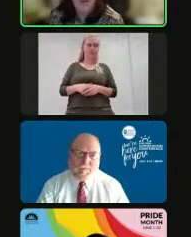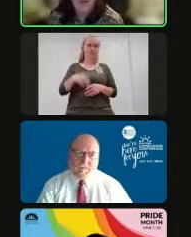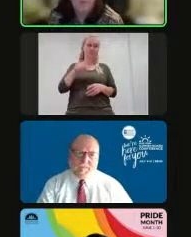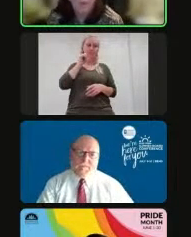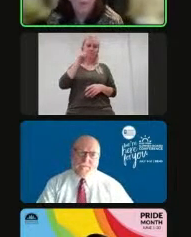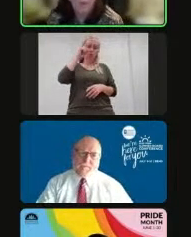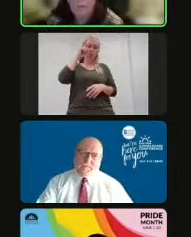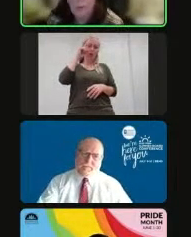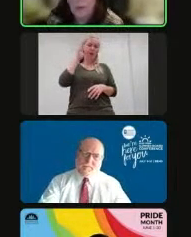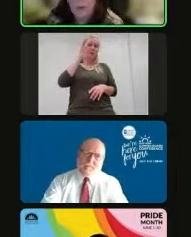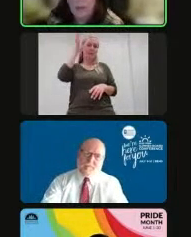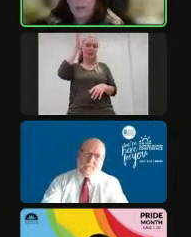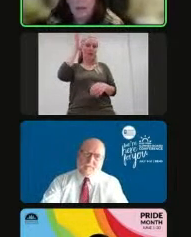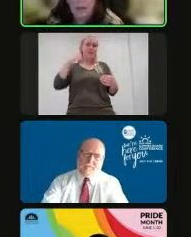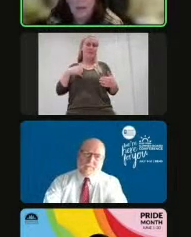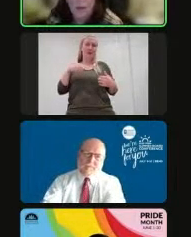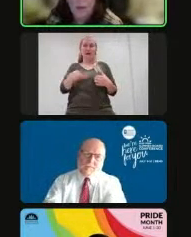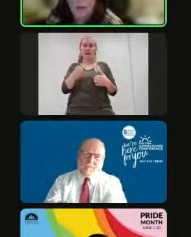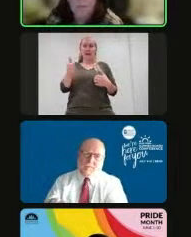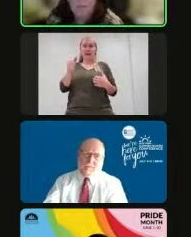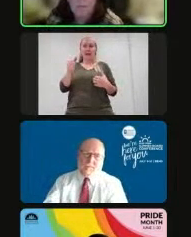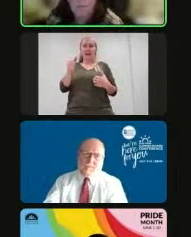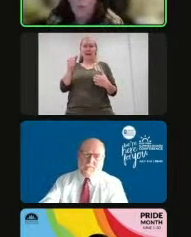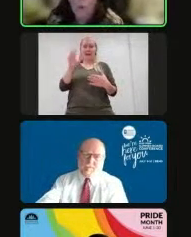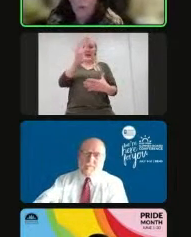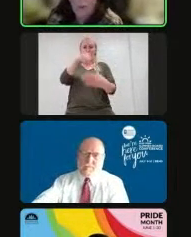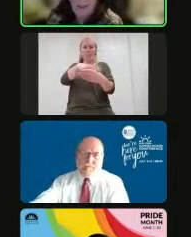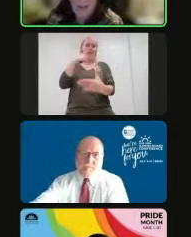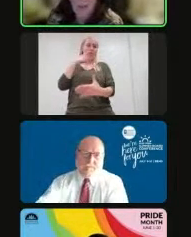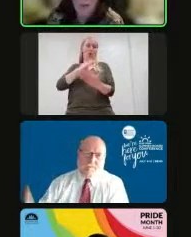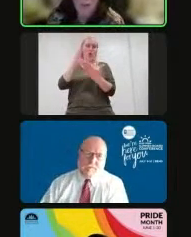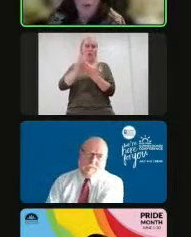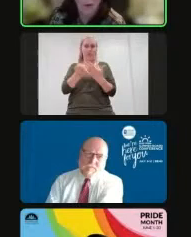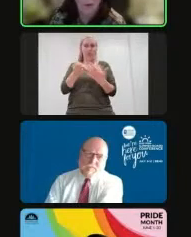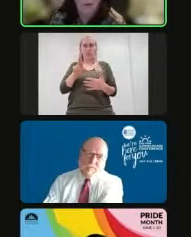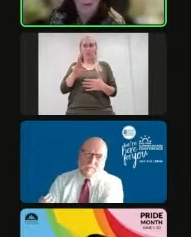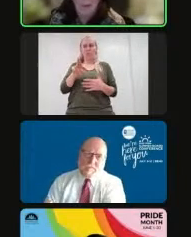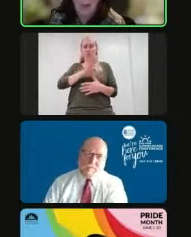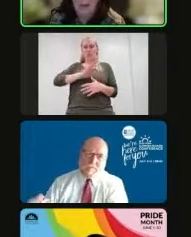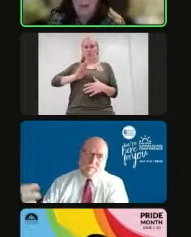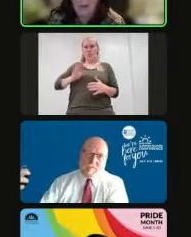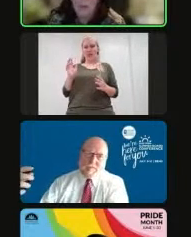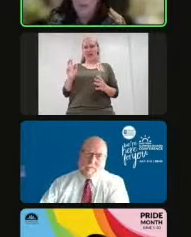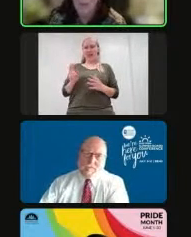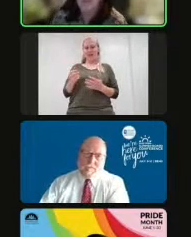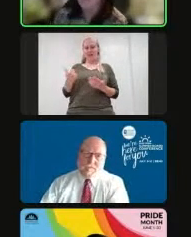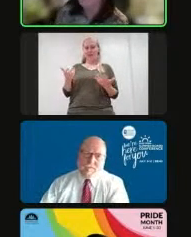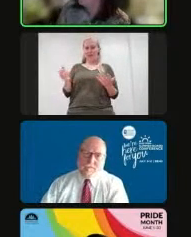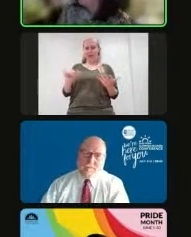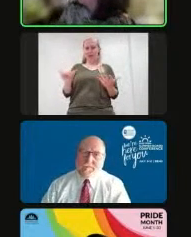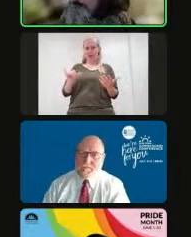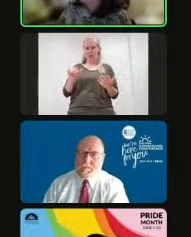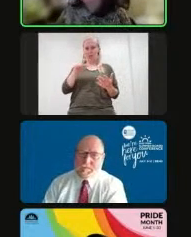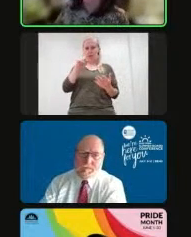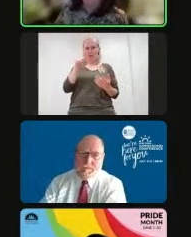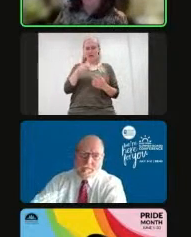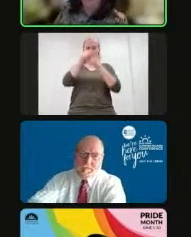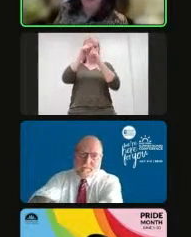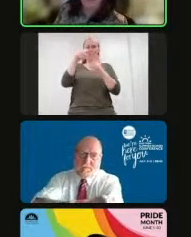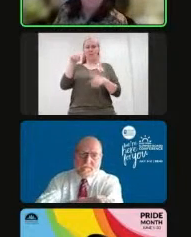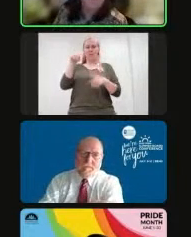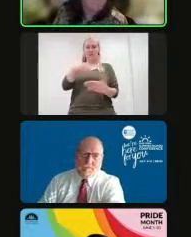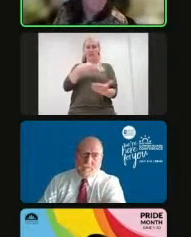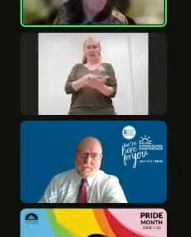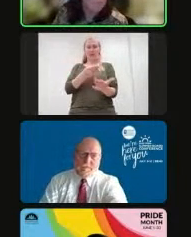have had really any input into any curriculum, or really that much the board, other than, yeah, you can spend the money. Just my thoughts on